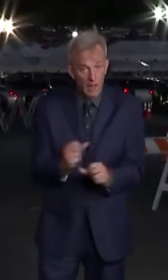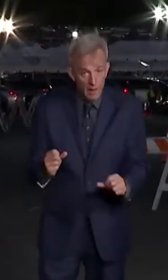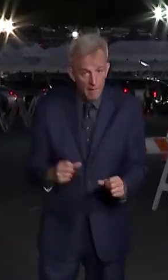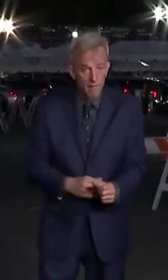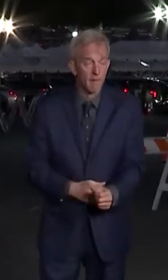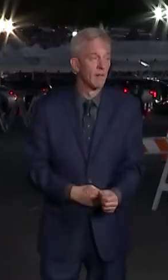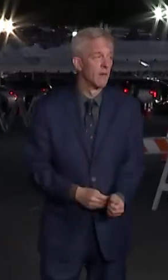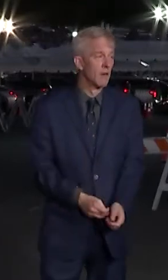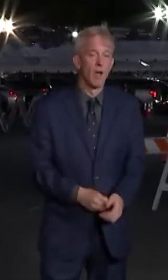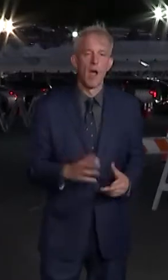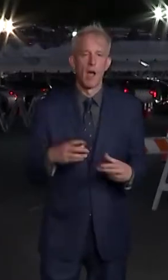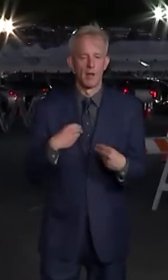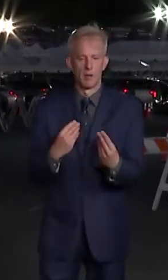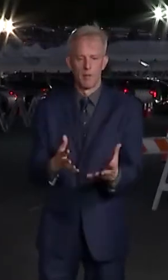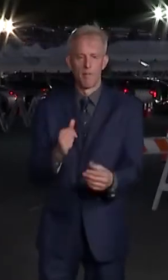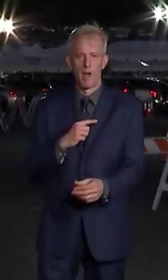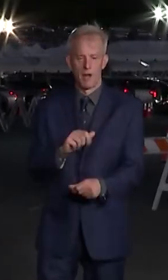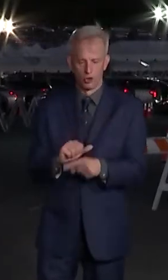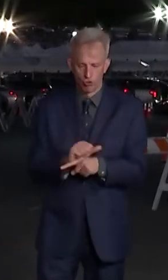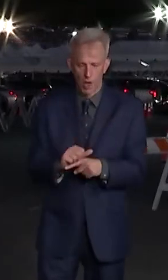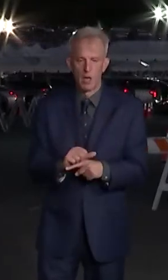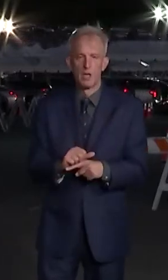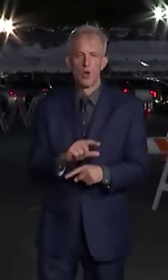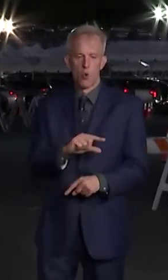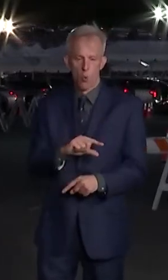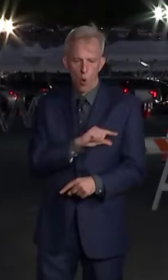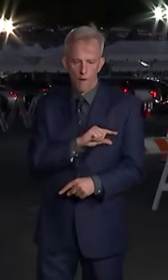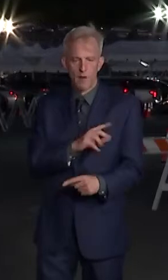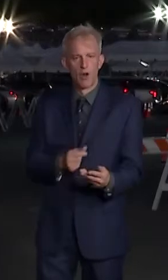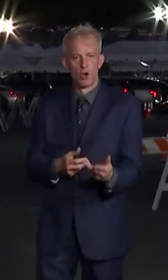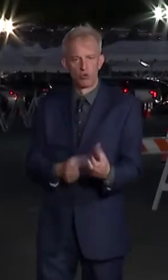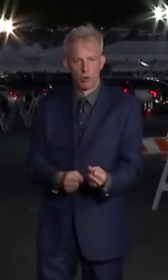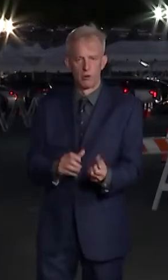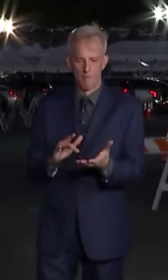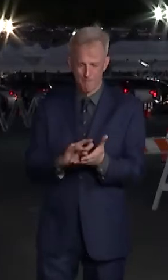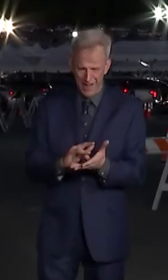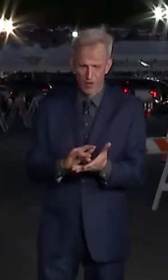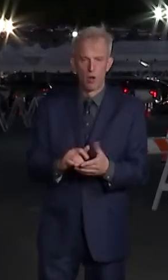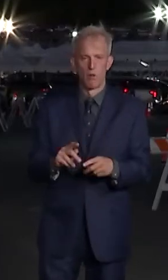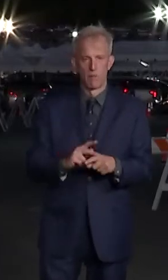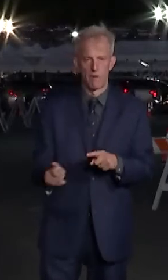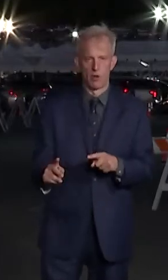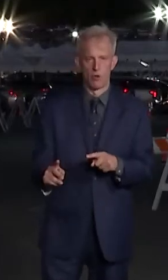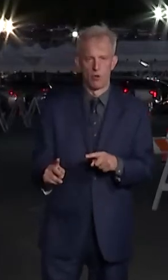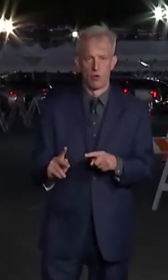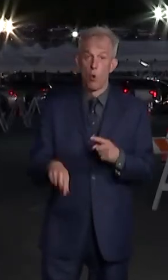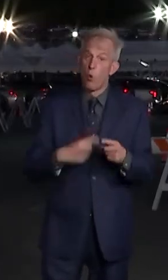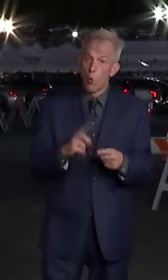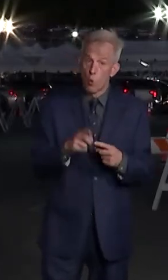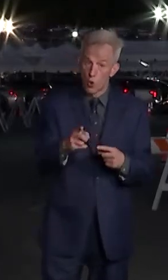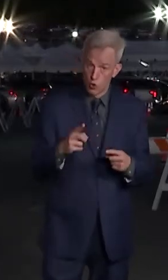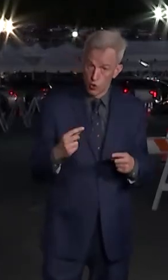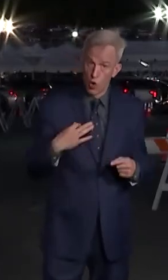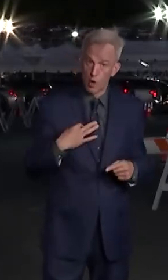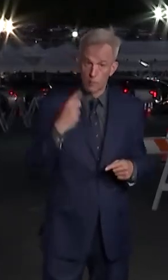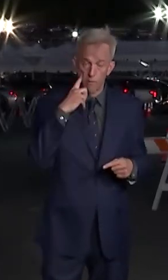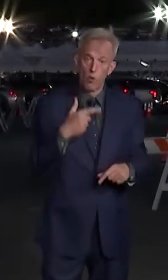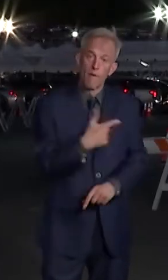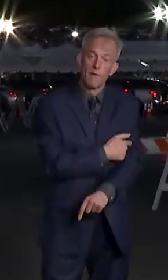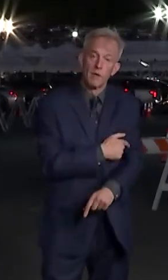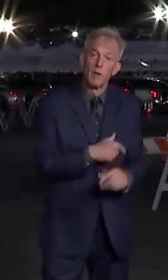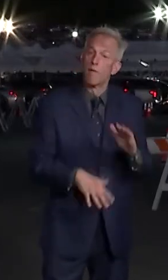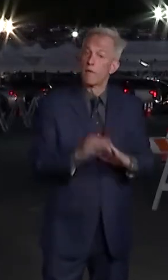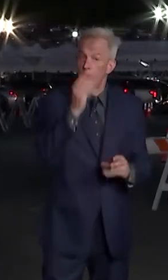trained, trusted, qualified medical professional. Once you become eligible for the vaccine, you can find the information